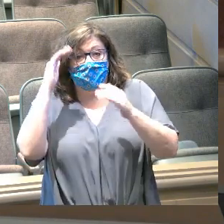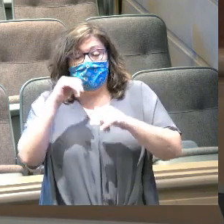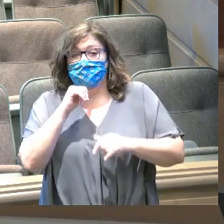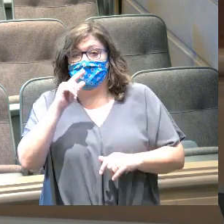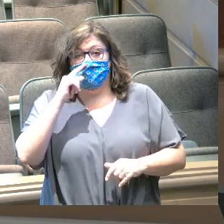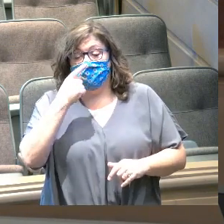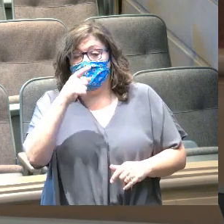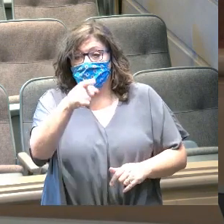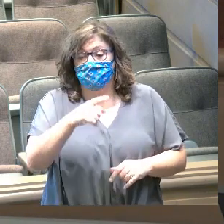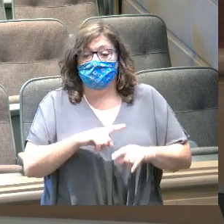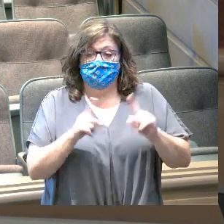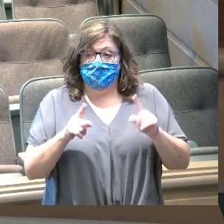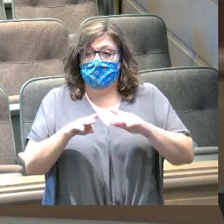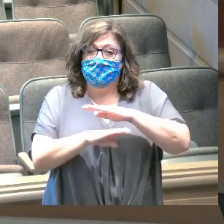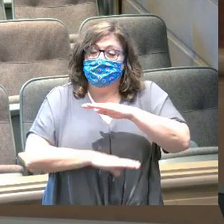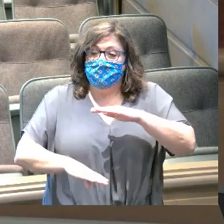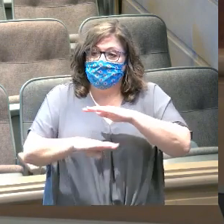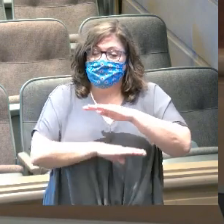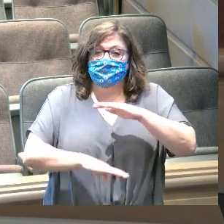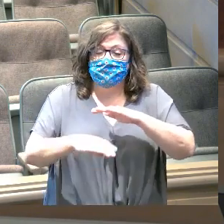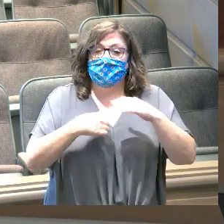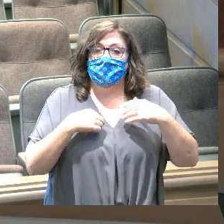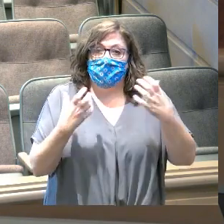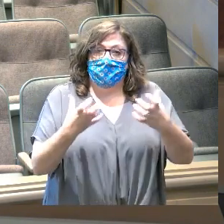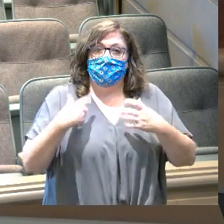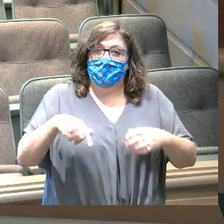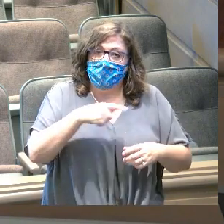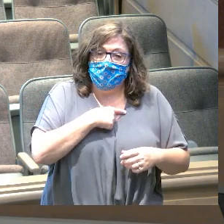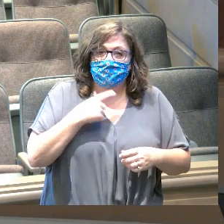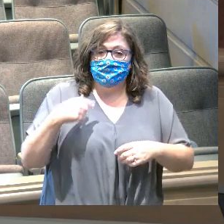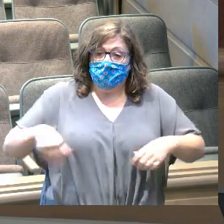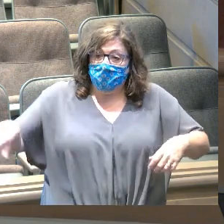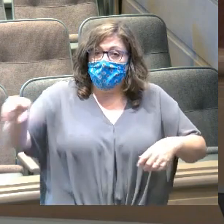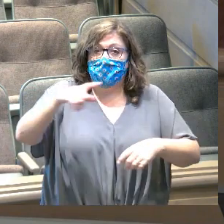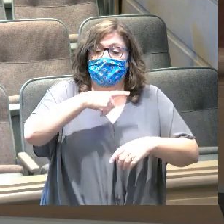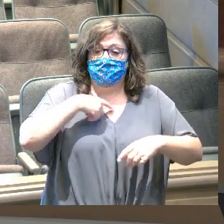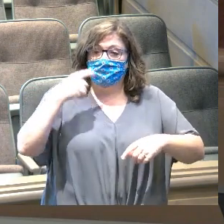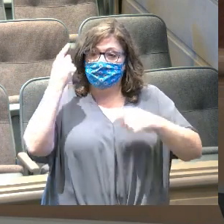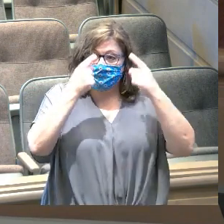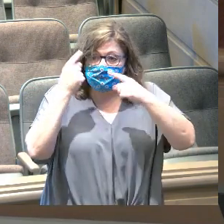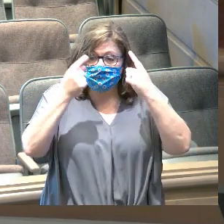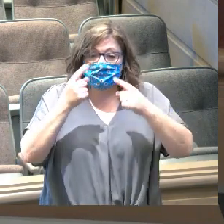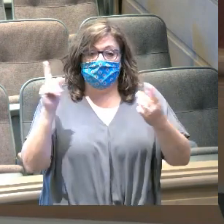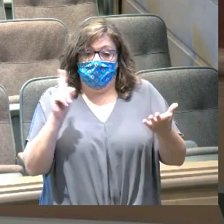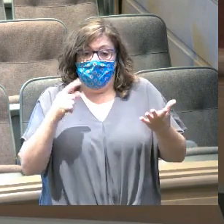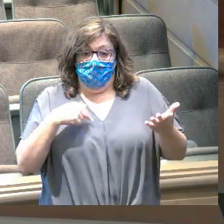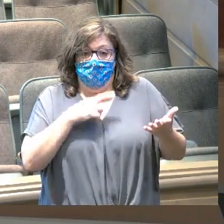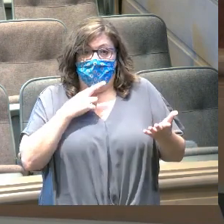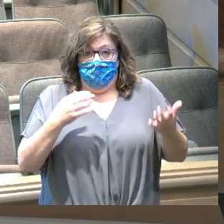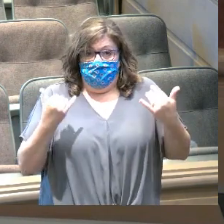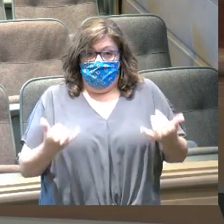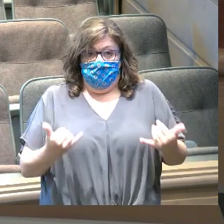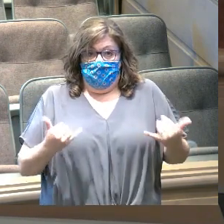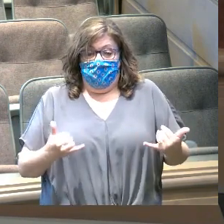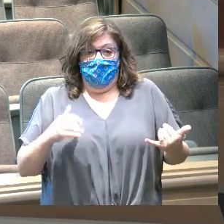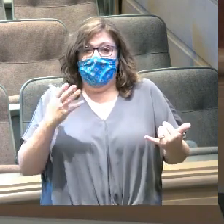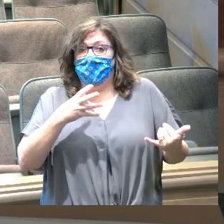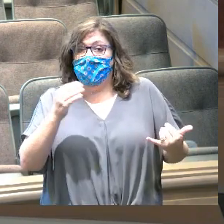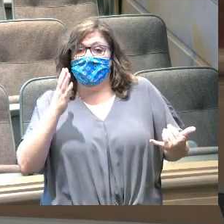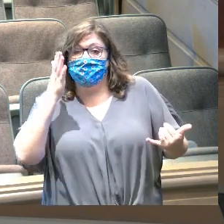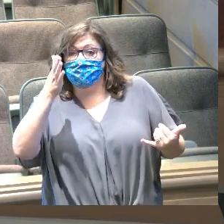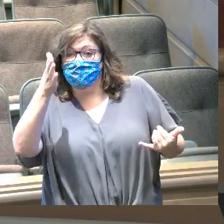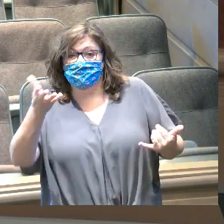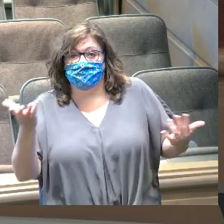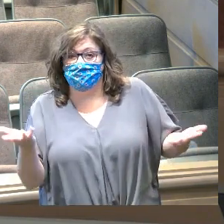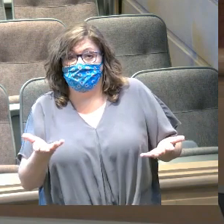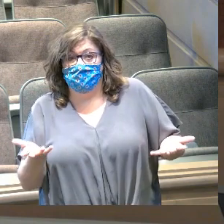but basically, I want us to collectively consider where we are and where we are going. There are different